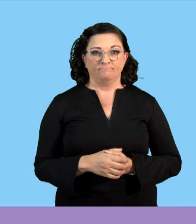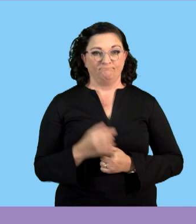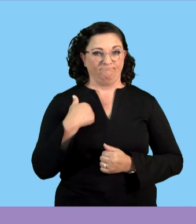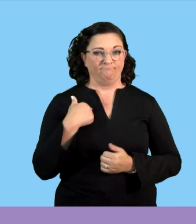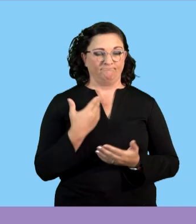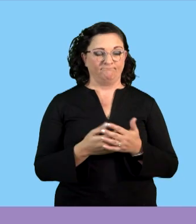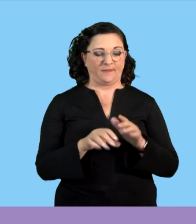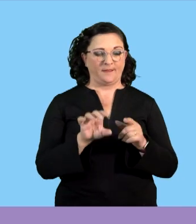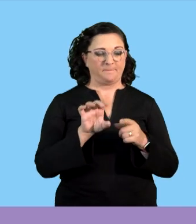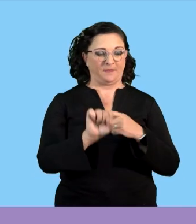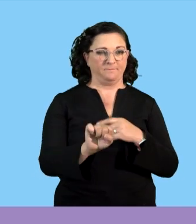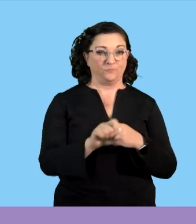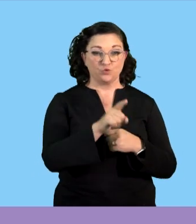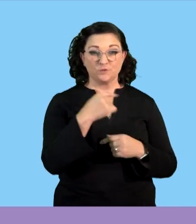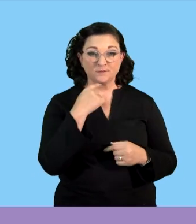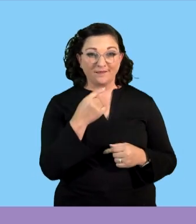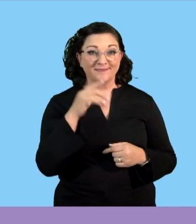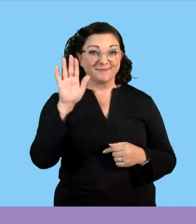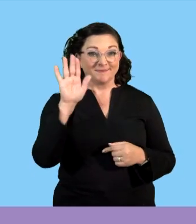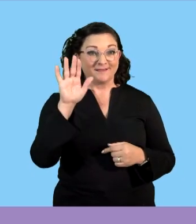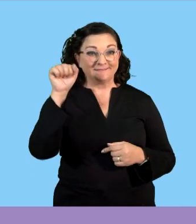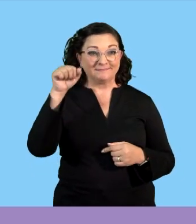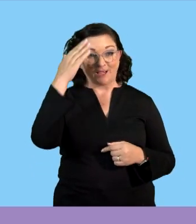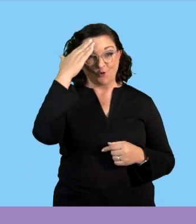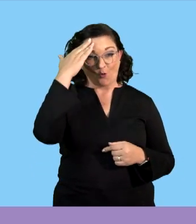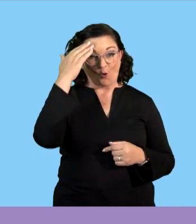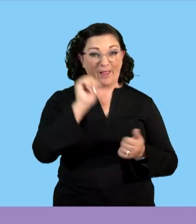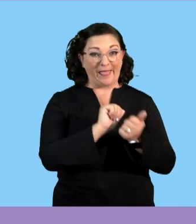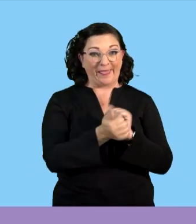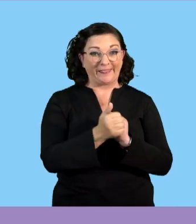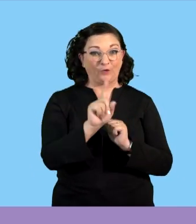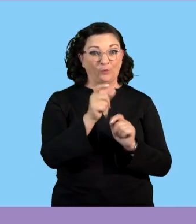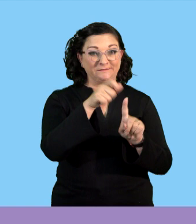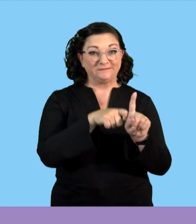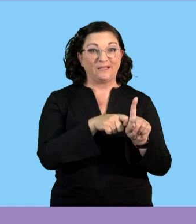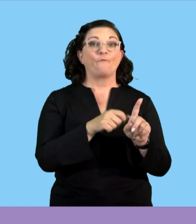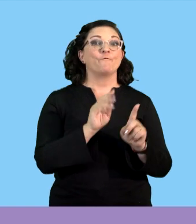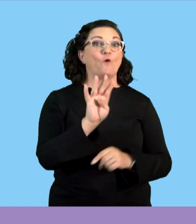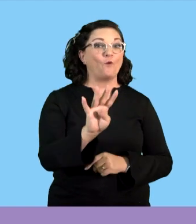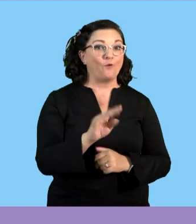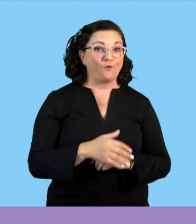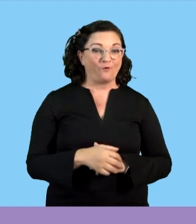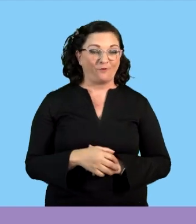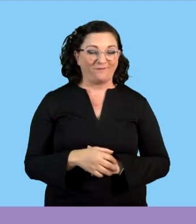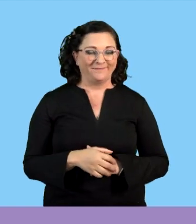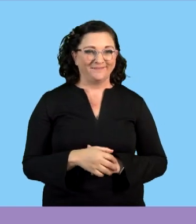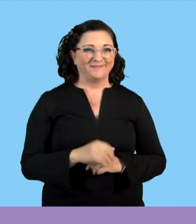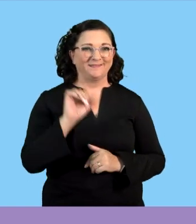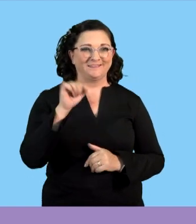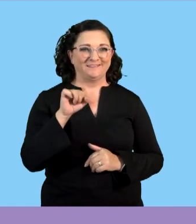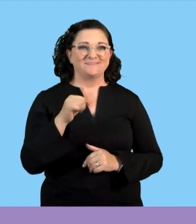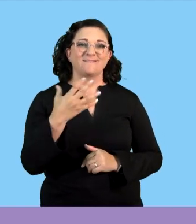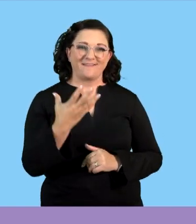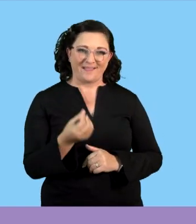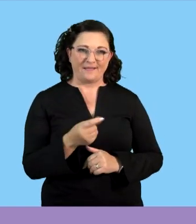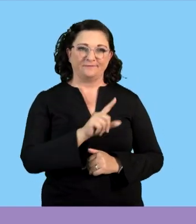I can actually see somebody saying, yes, it's athlete number 4. Athlete number 4. Athlete number 4,